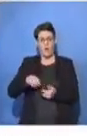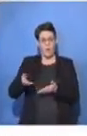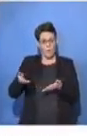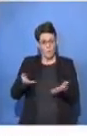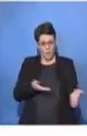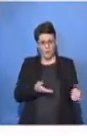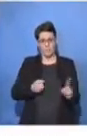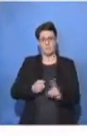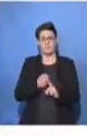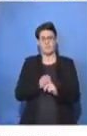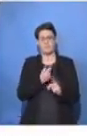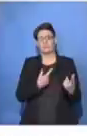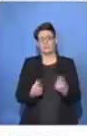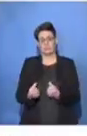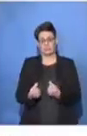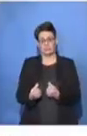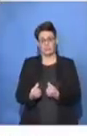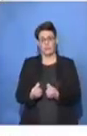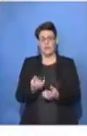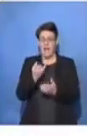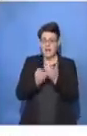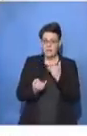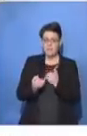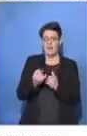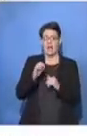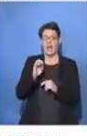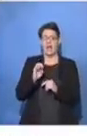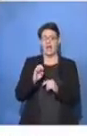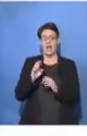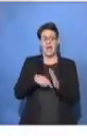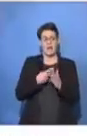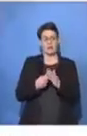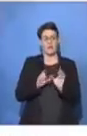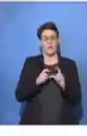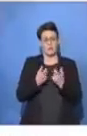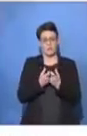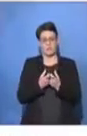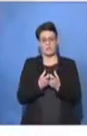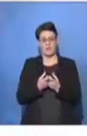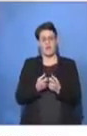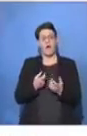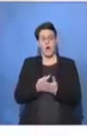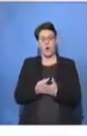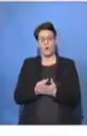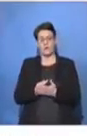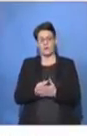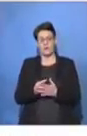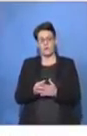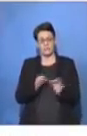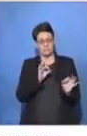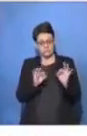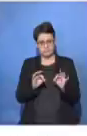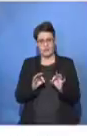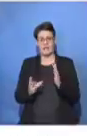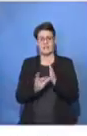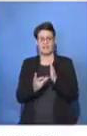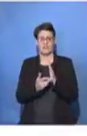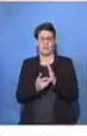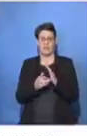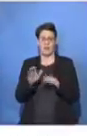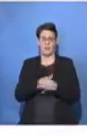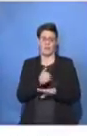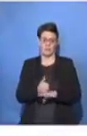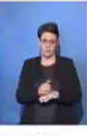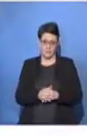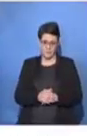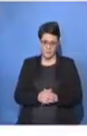efforts made by the Independent Electoral Commission to combat disinformation on the digital platforms.